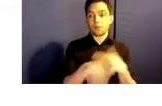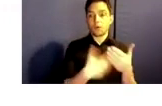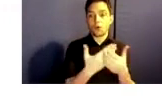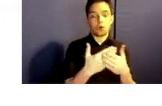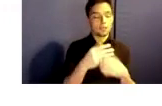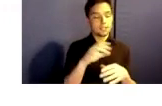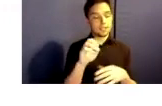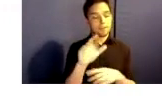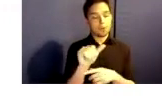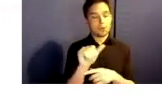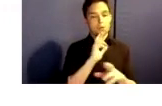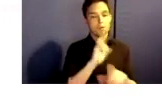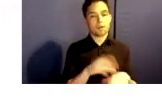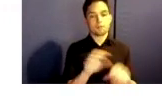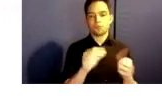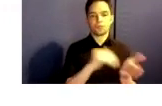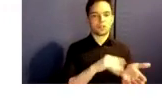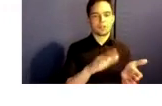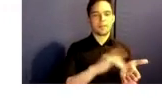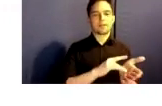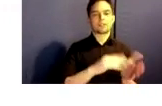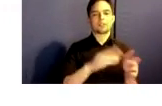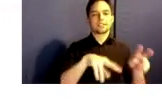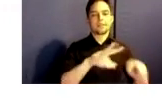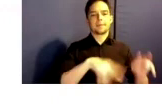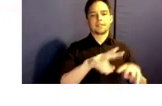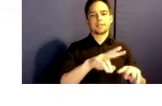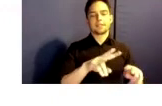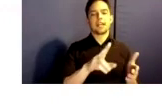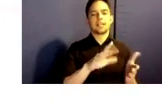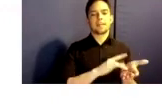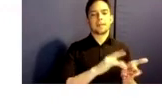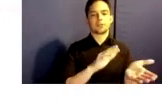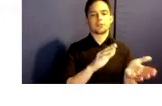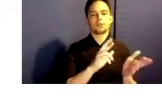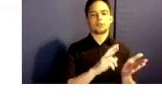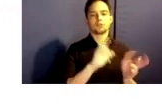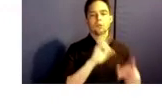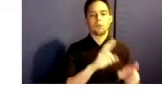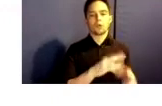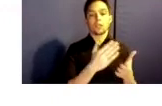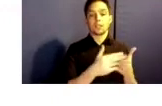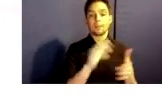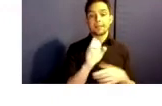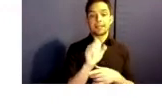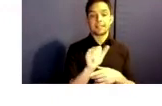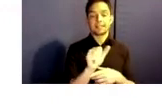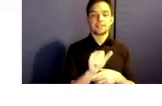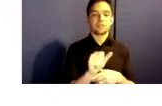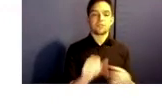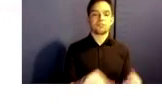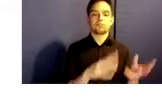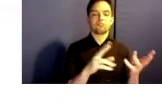and there were no doctors to do medical examinations and sign medical reports. So some cases were just thrown out of court for lack of